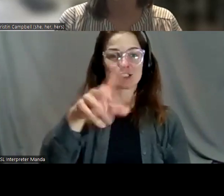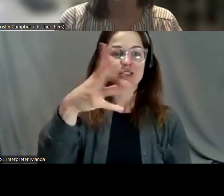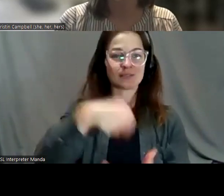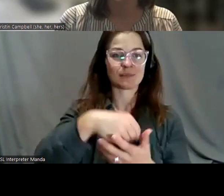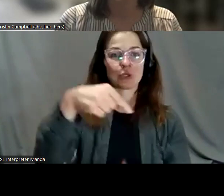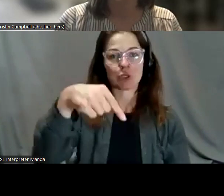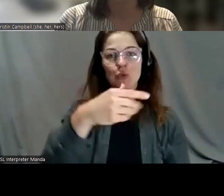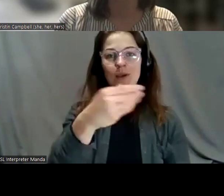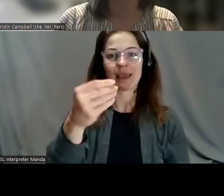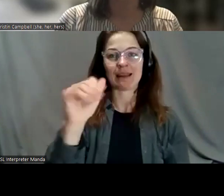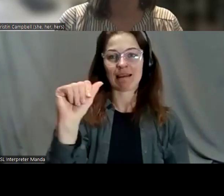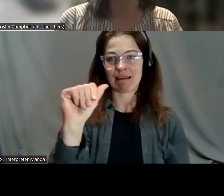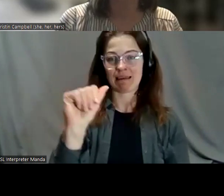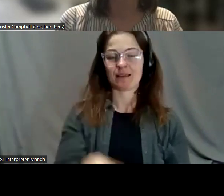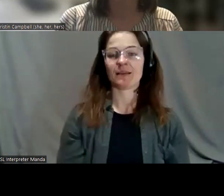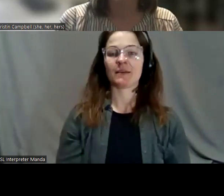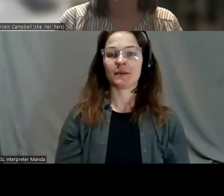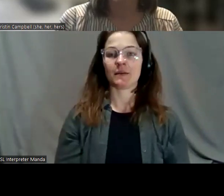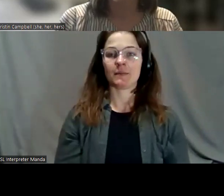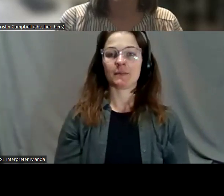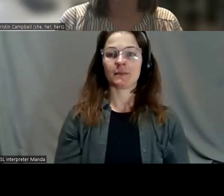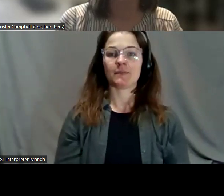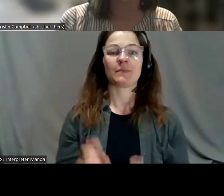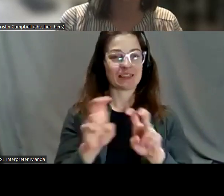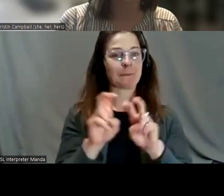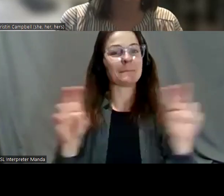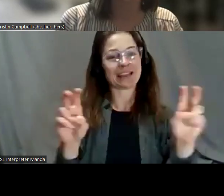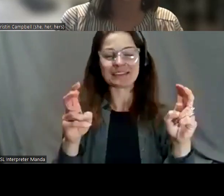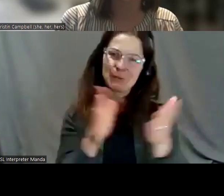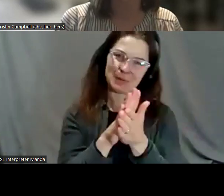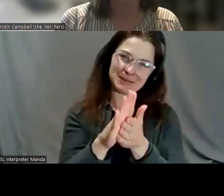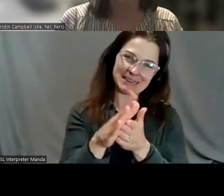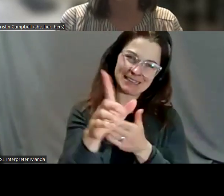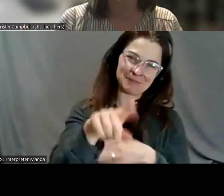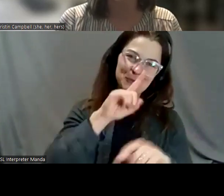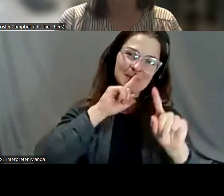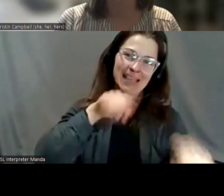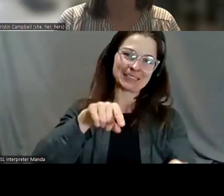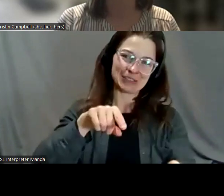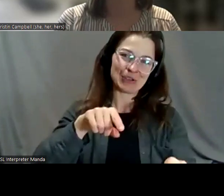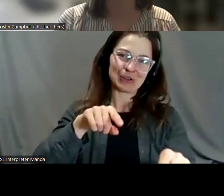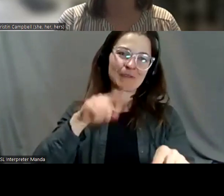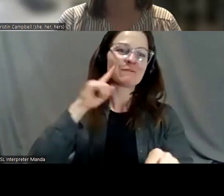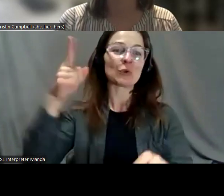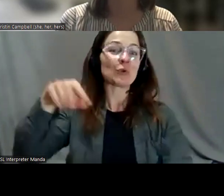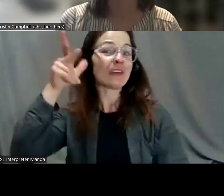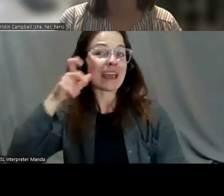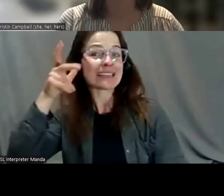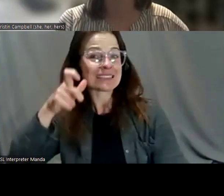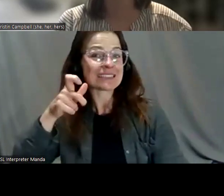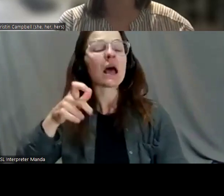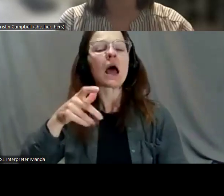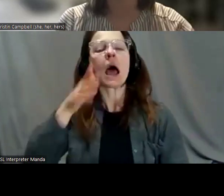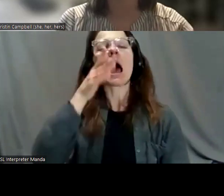Q&A that our panelists have kindly answered, but for the benefit of others who are listening, I am going